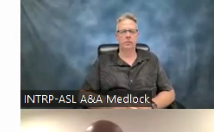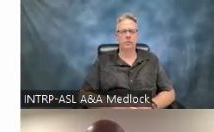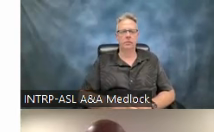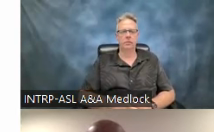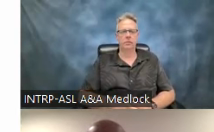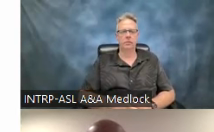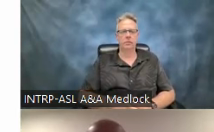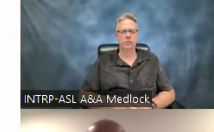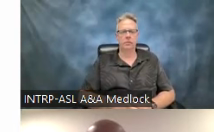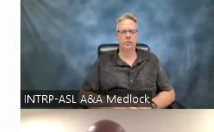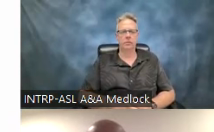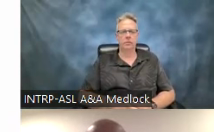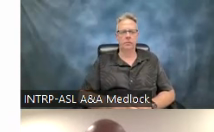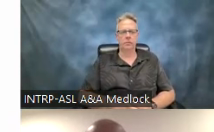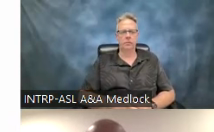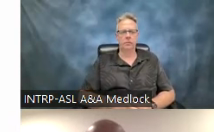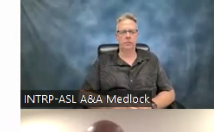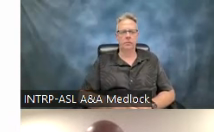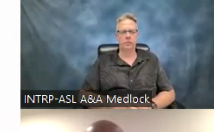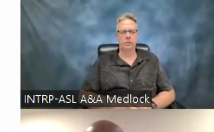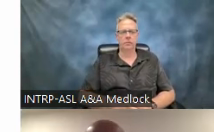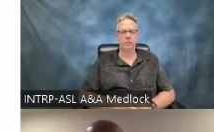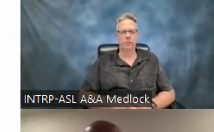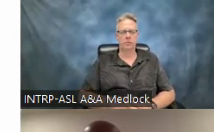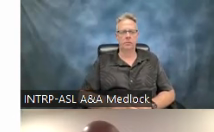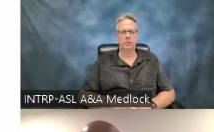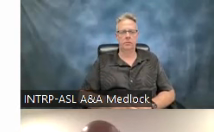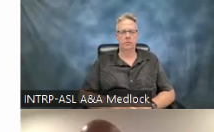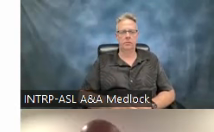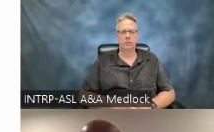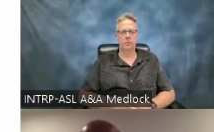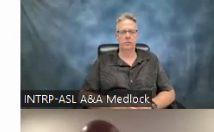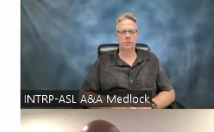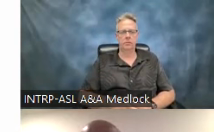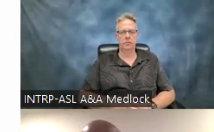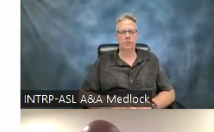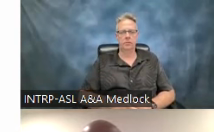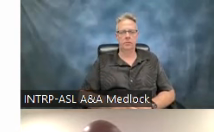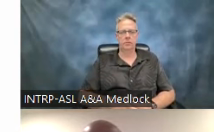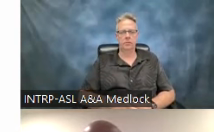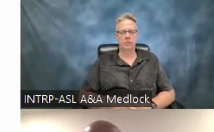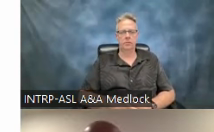to make and resolve a complaint and resolve any civil action.